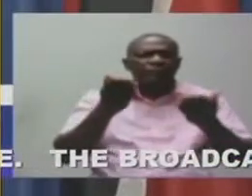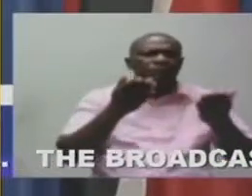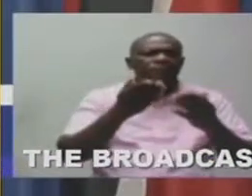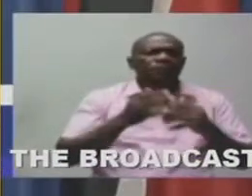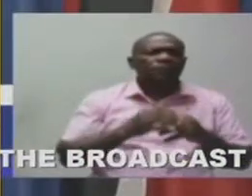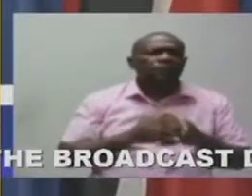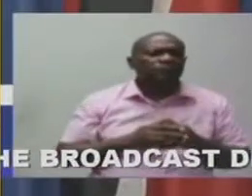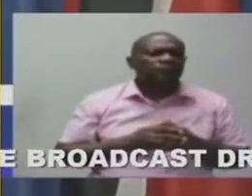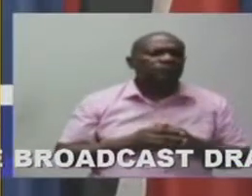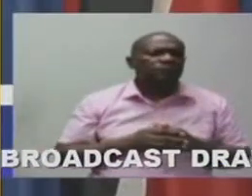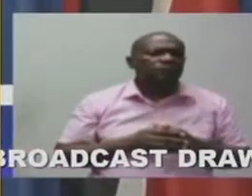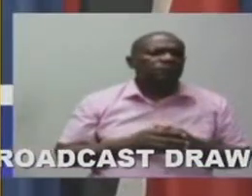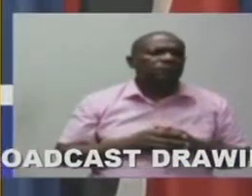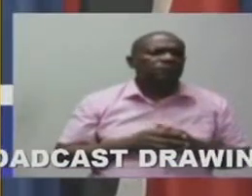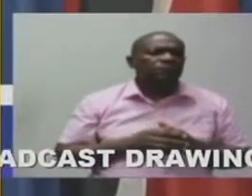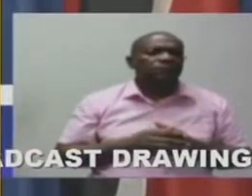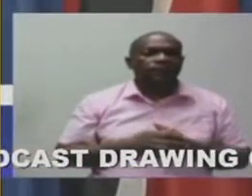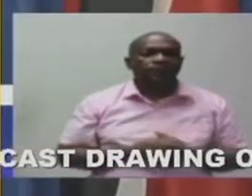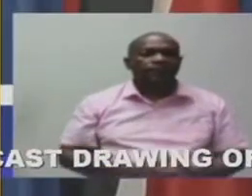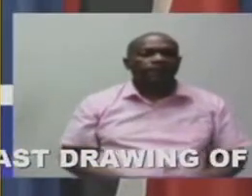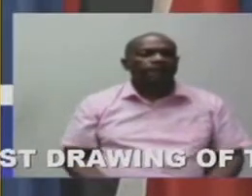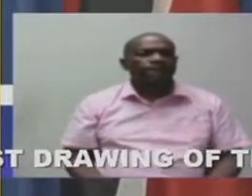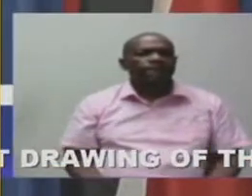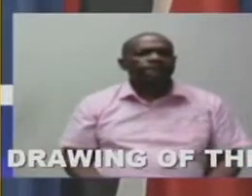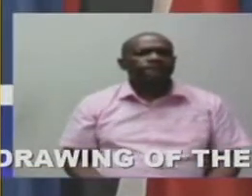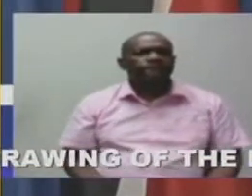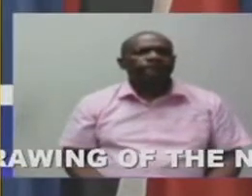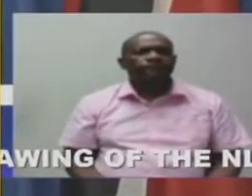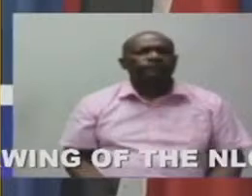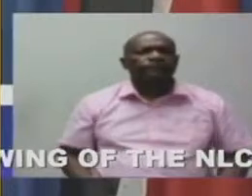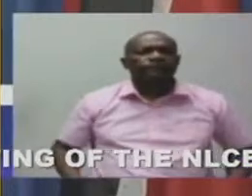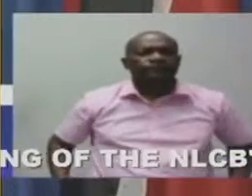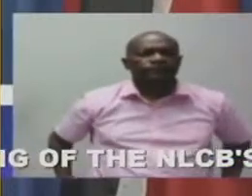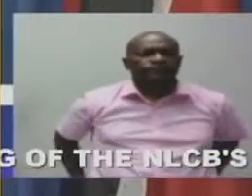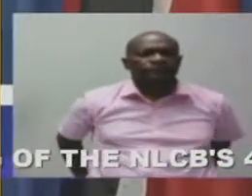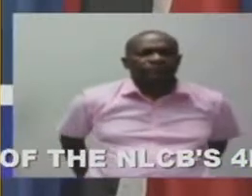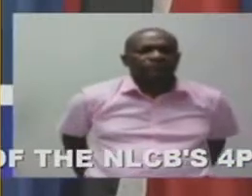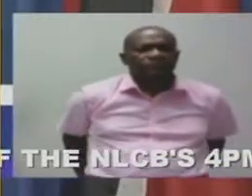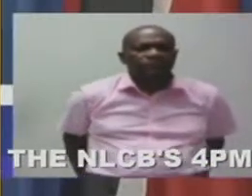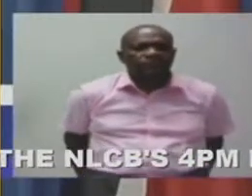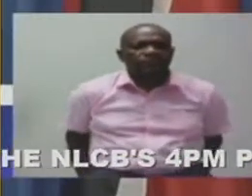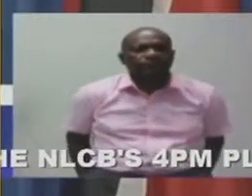We are in uncharted waters here